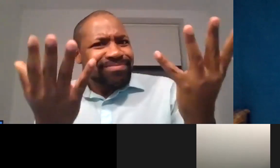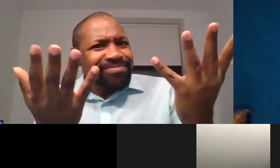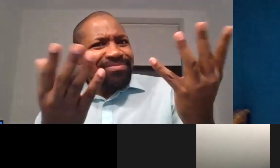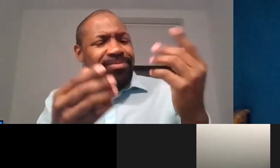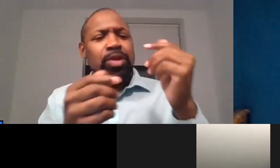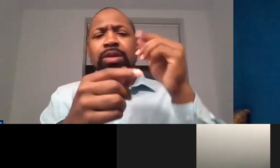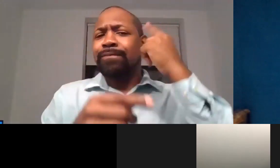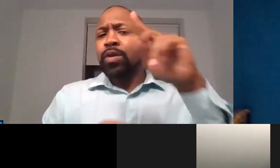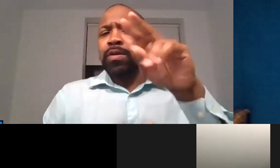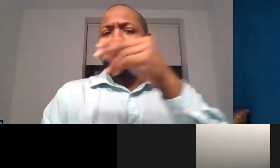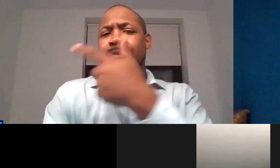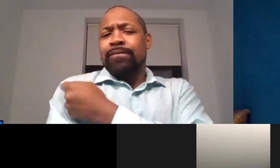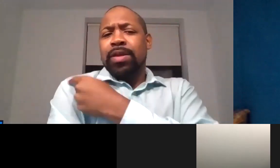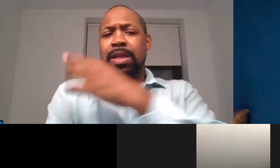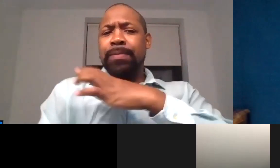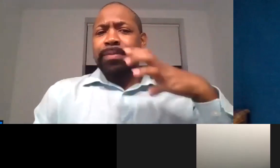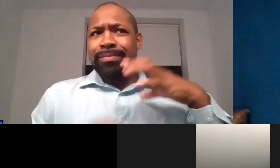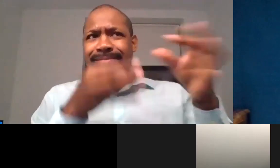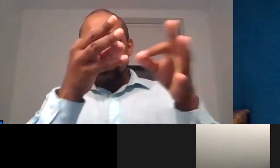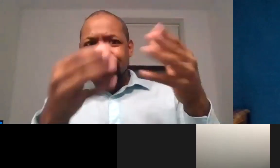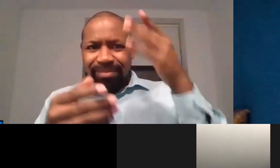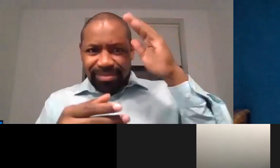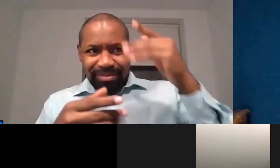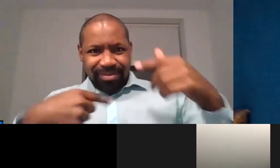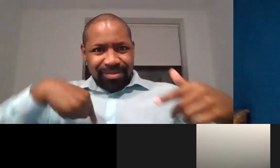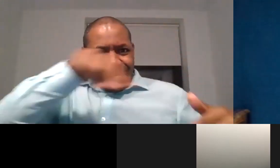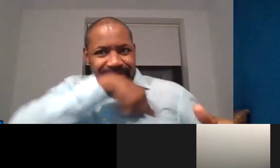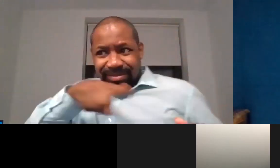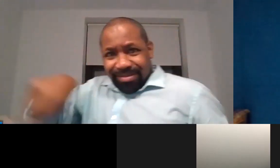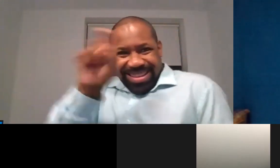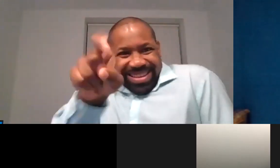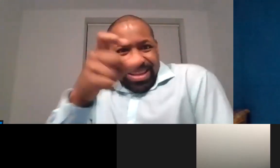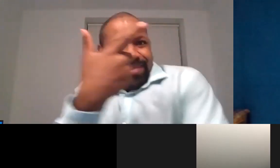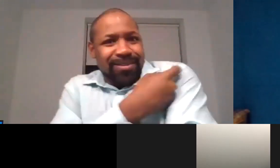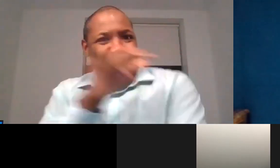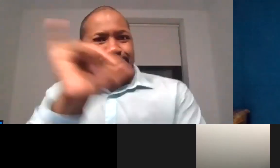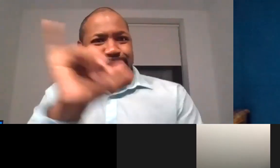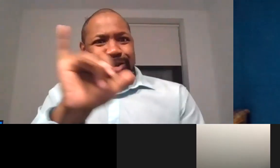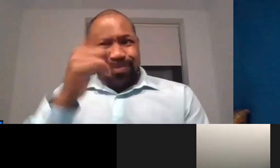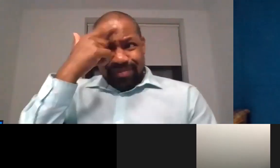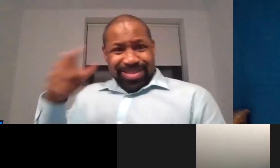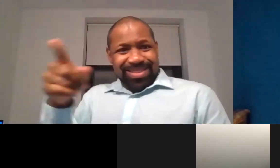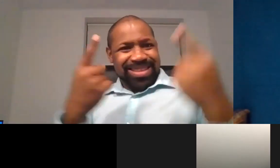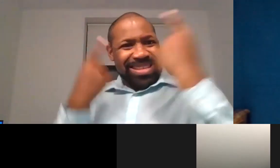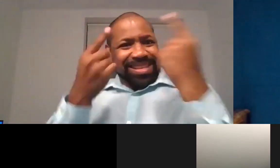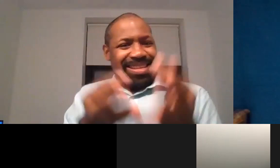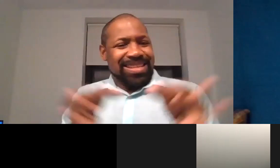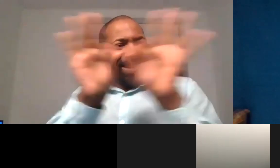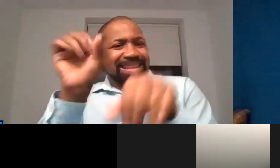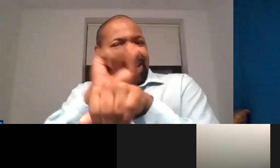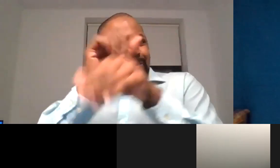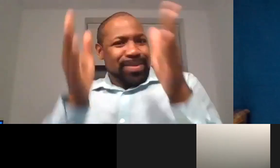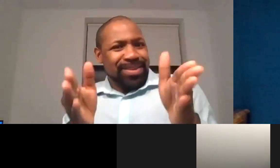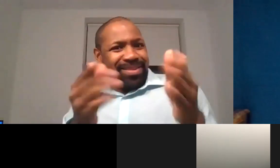there's people not focusing on the disability agencies for getting the vaccine out. And I explained to the commission that we need the vaccine